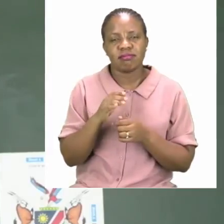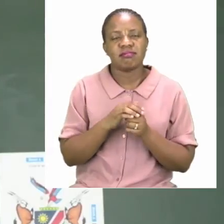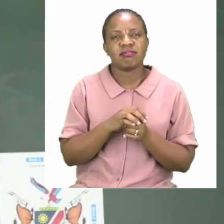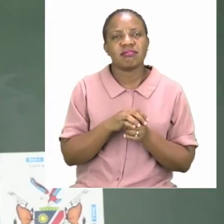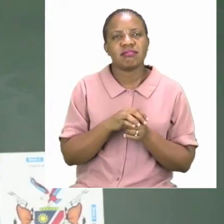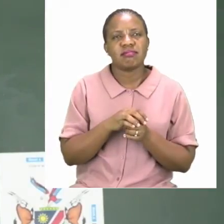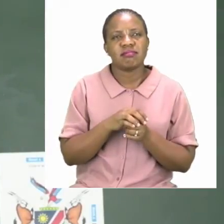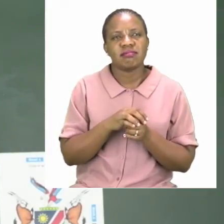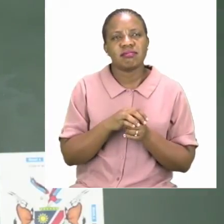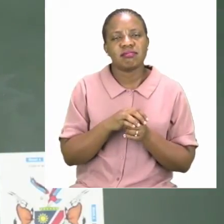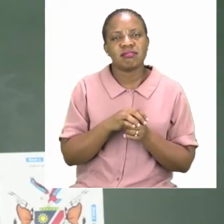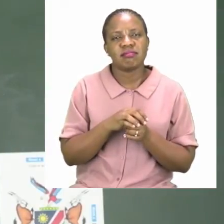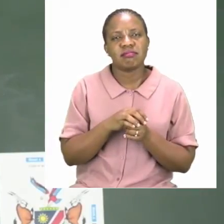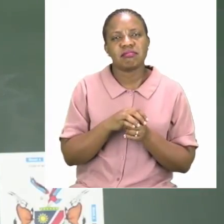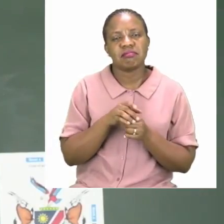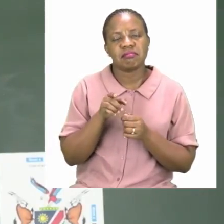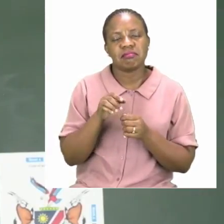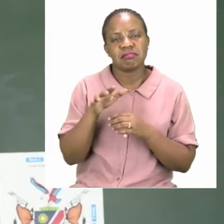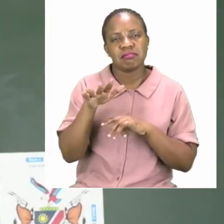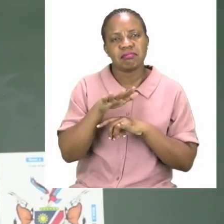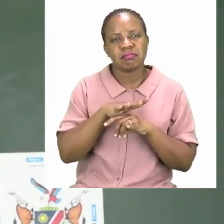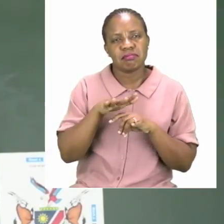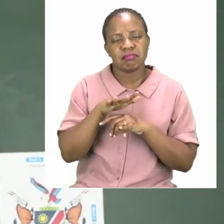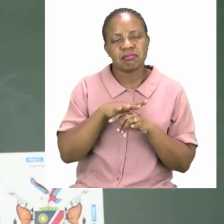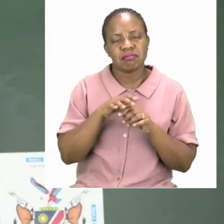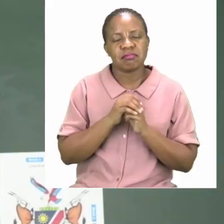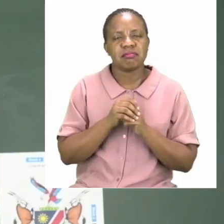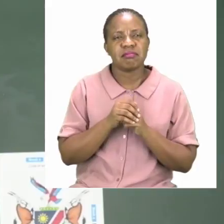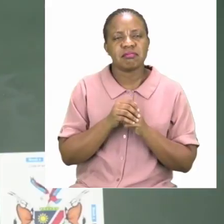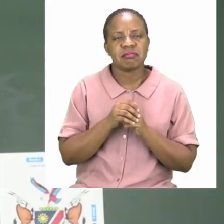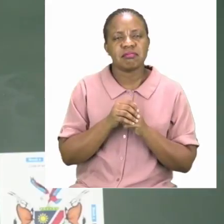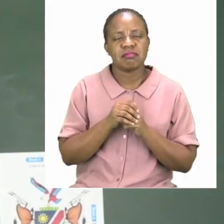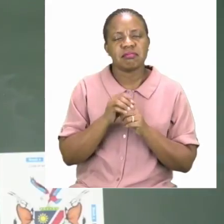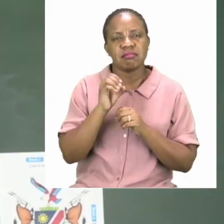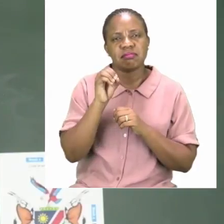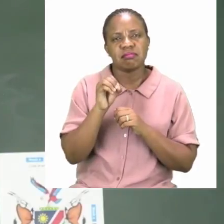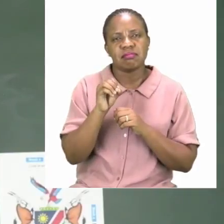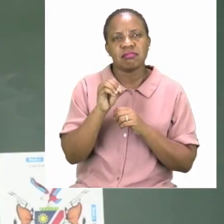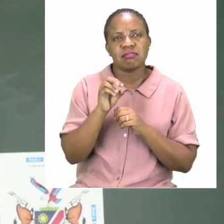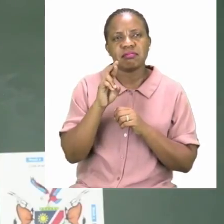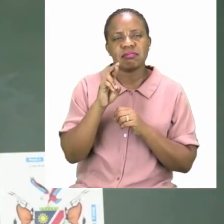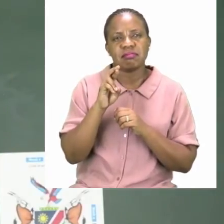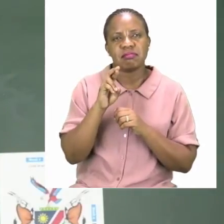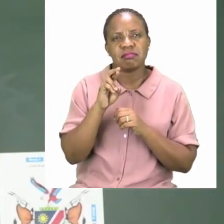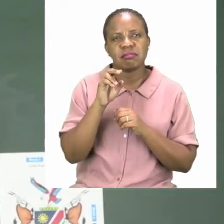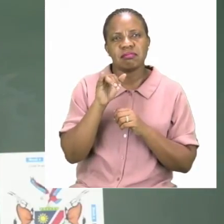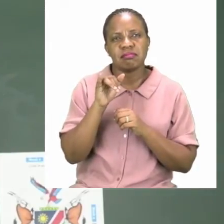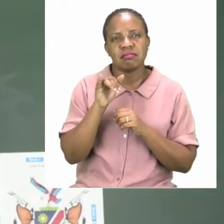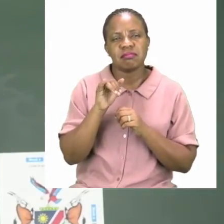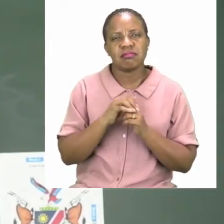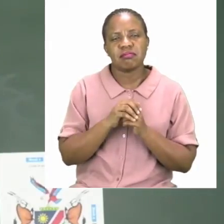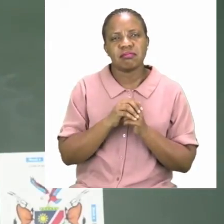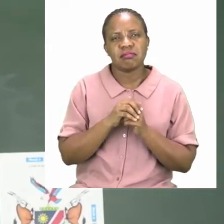called an oryx. And if you can see, it is facing in a direction. So we need to find out